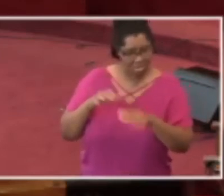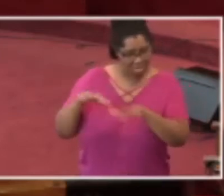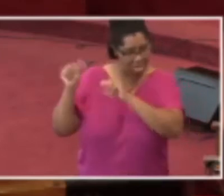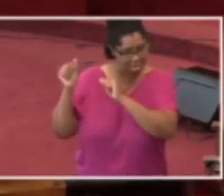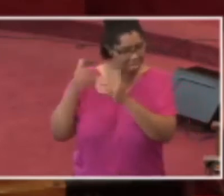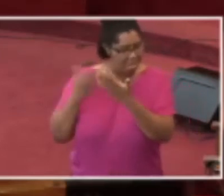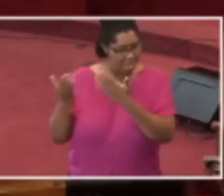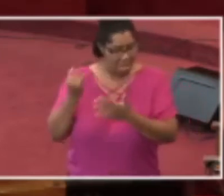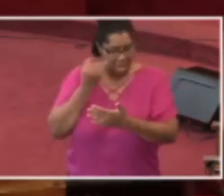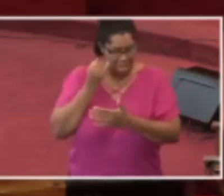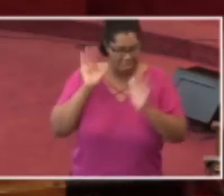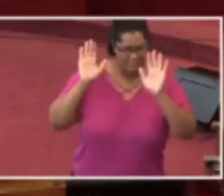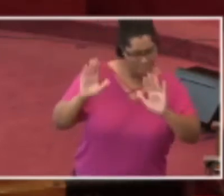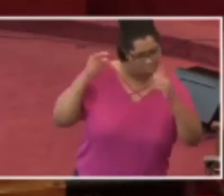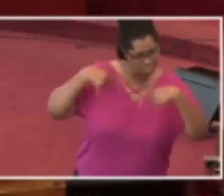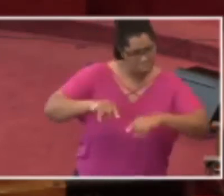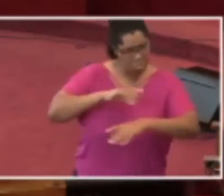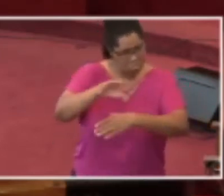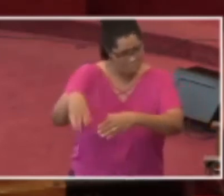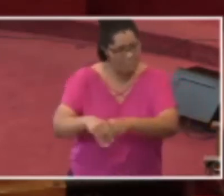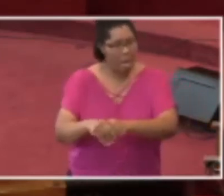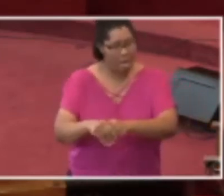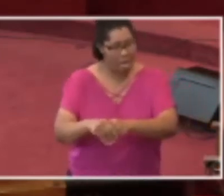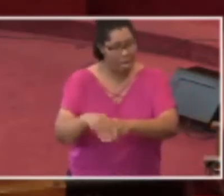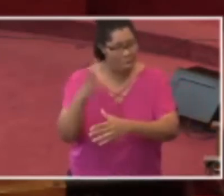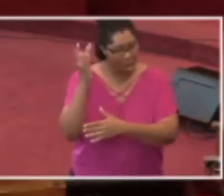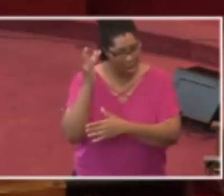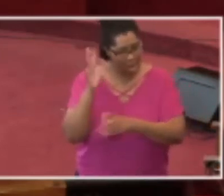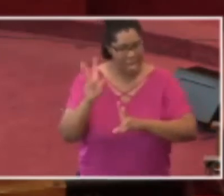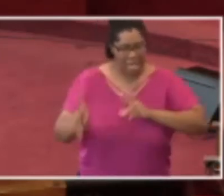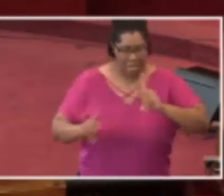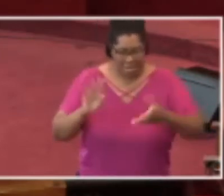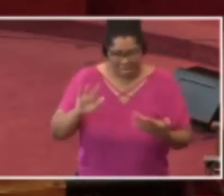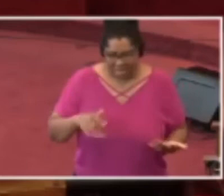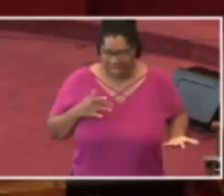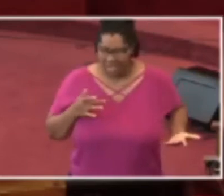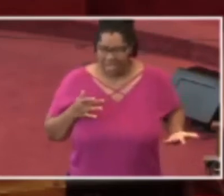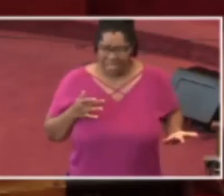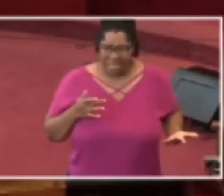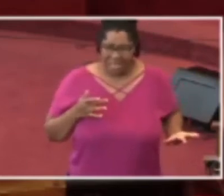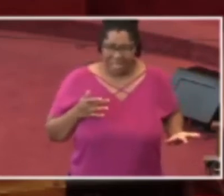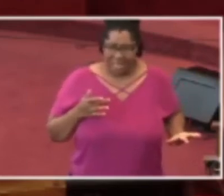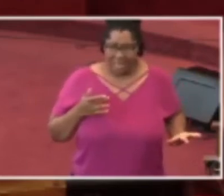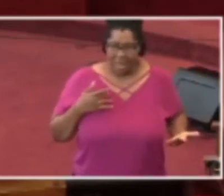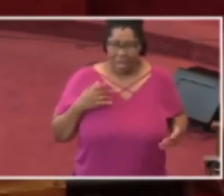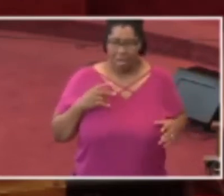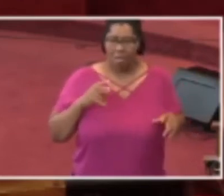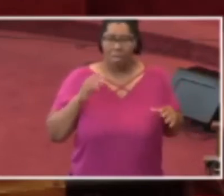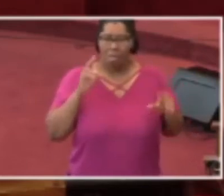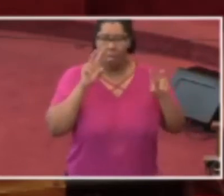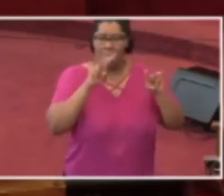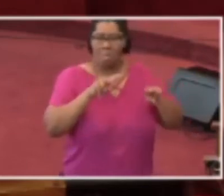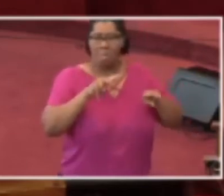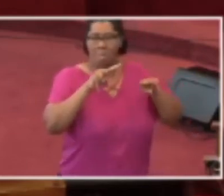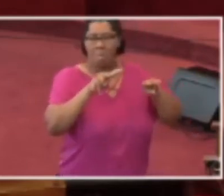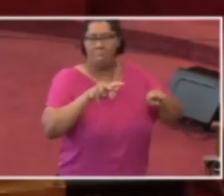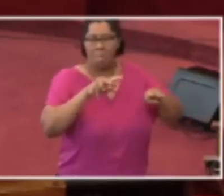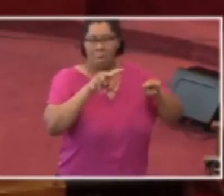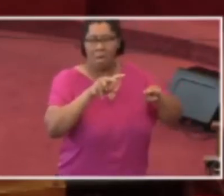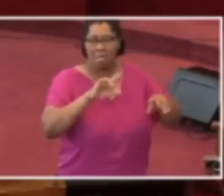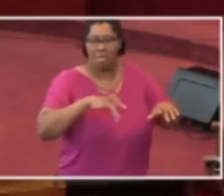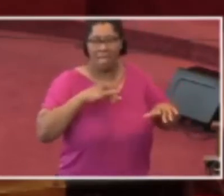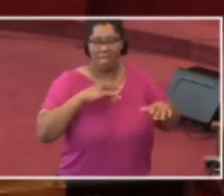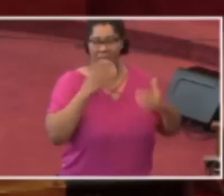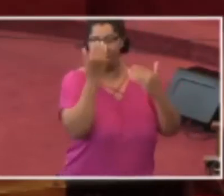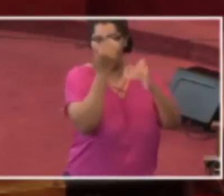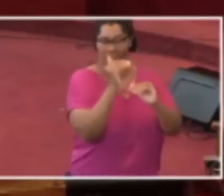or efficient I've been at the wedding. Why? Because people feel like I'm searching them out. They feel hemmed in. They